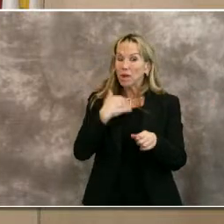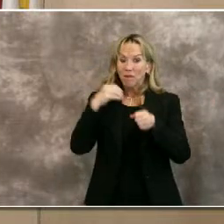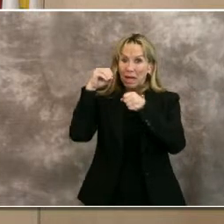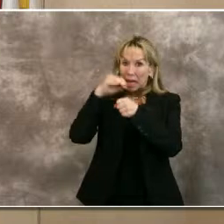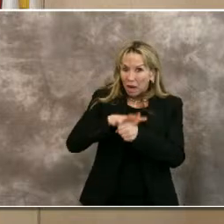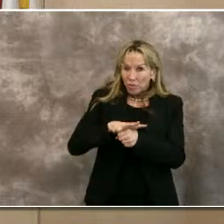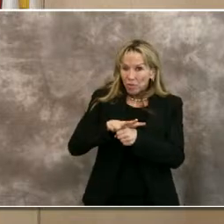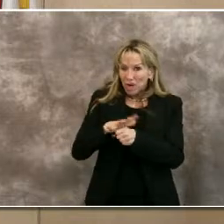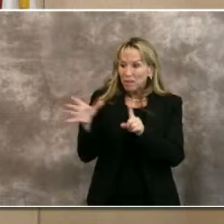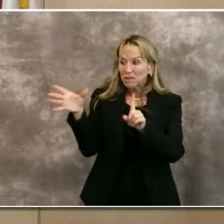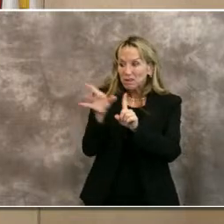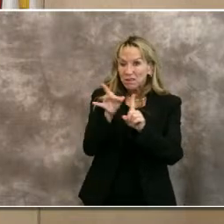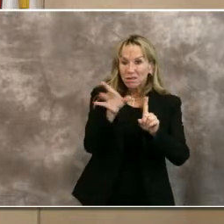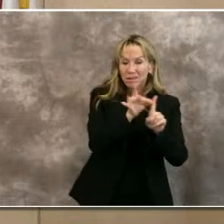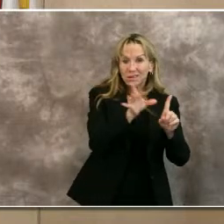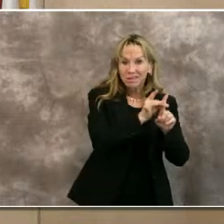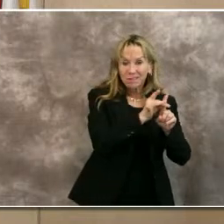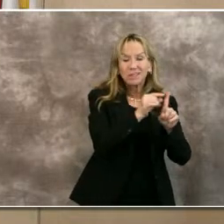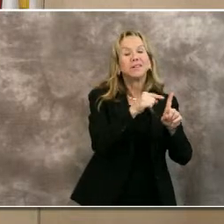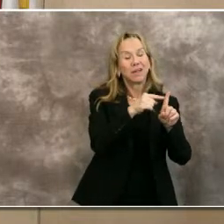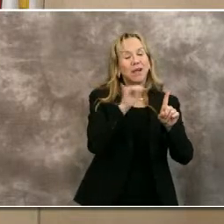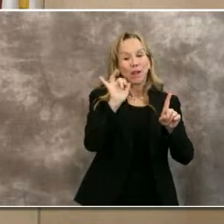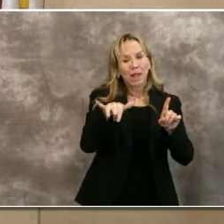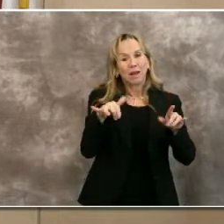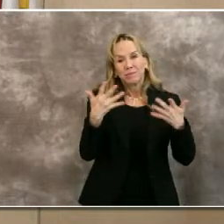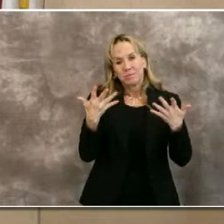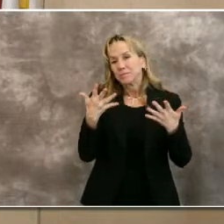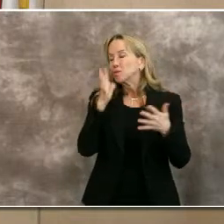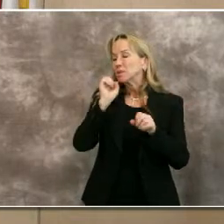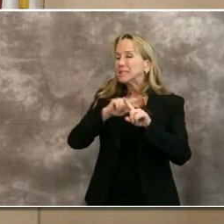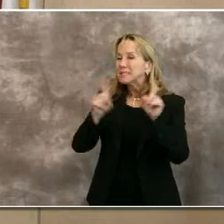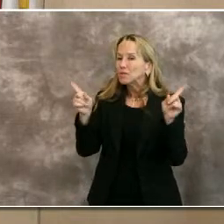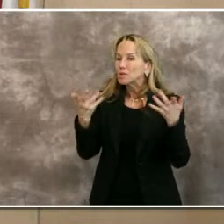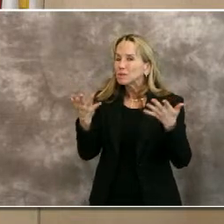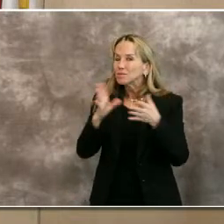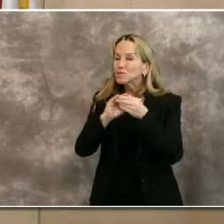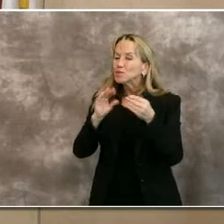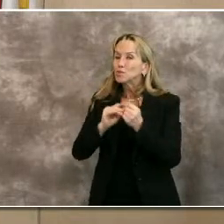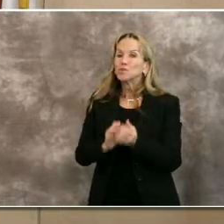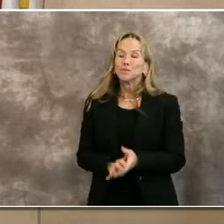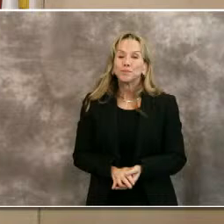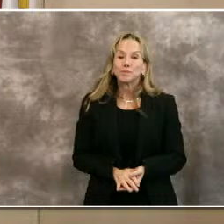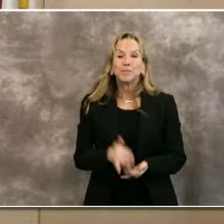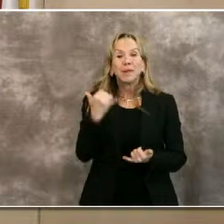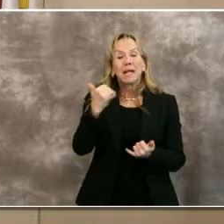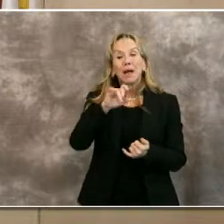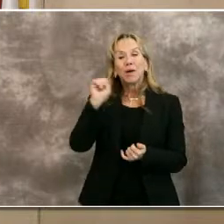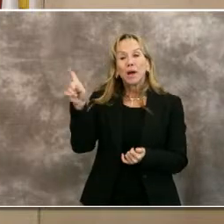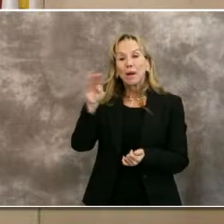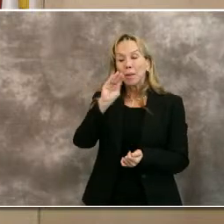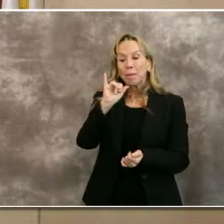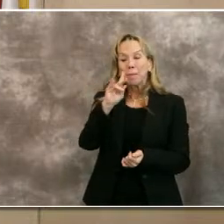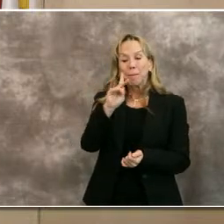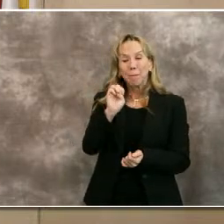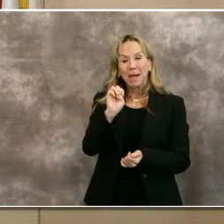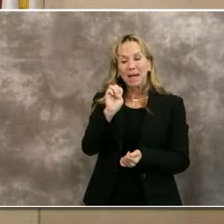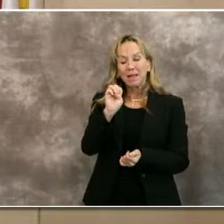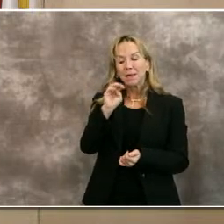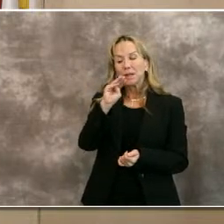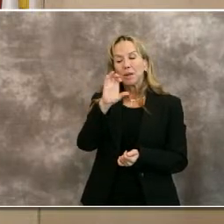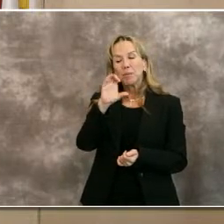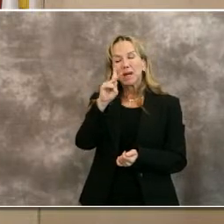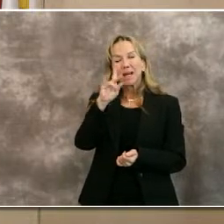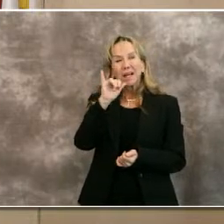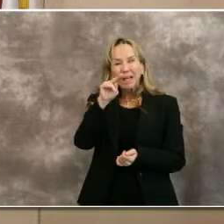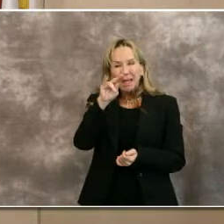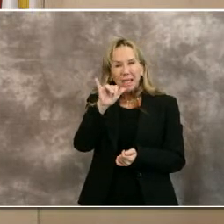outbreaks associated with that travel. And this question is from Mike McKinnon from KUSI. How many